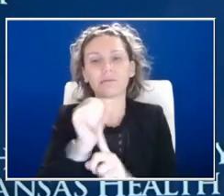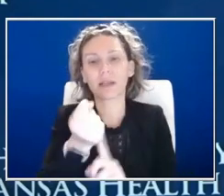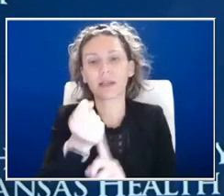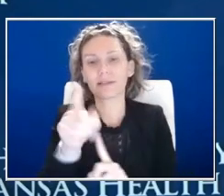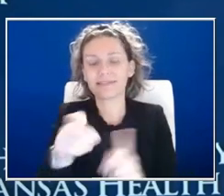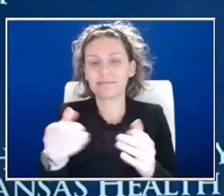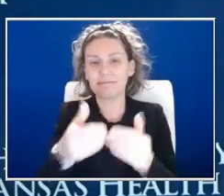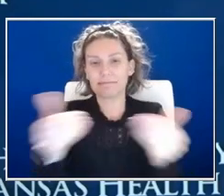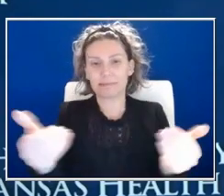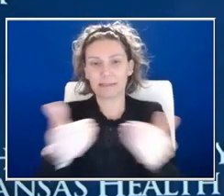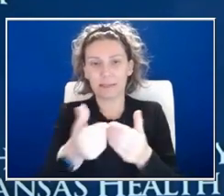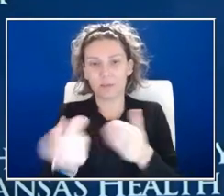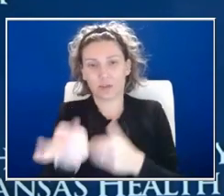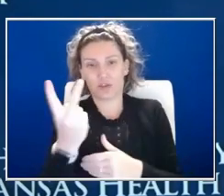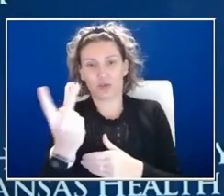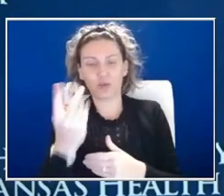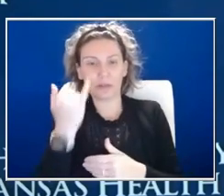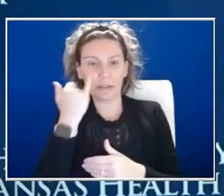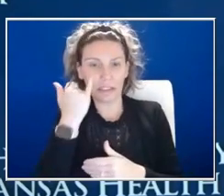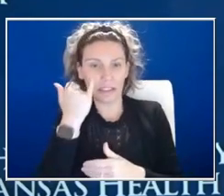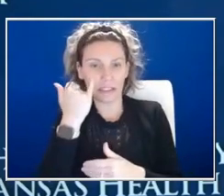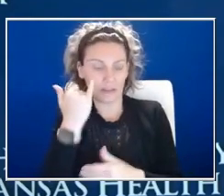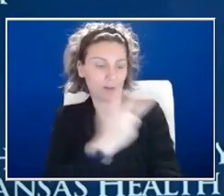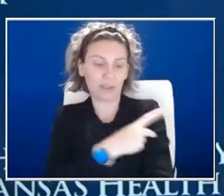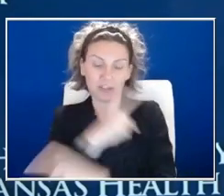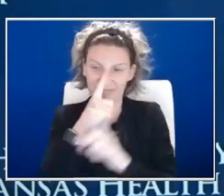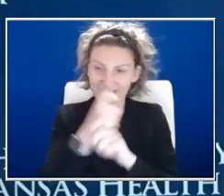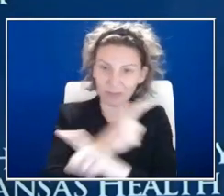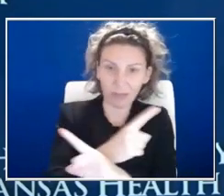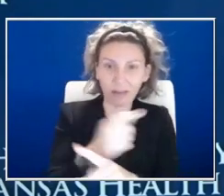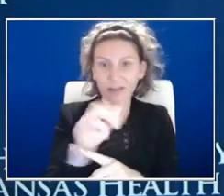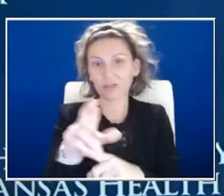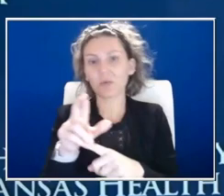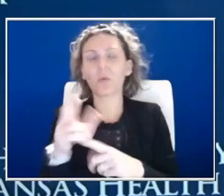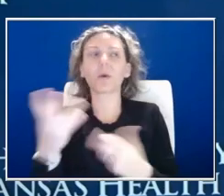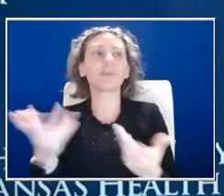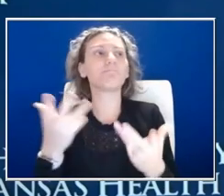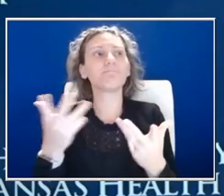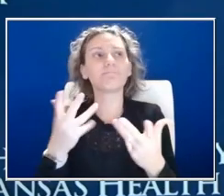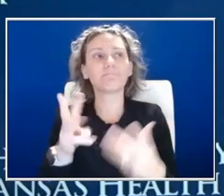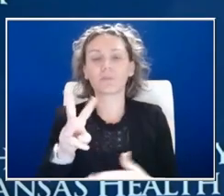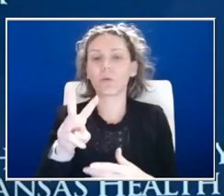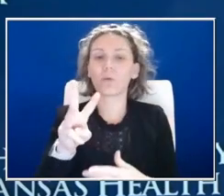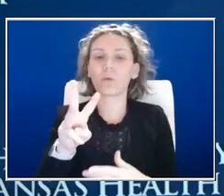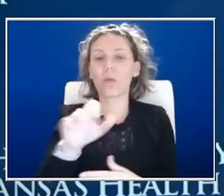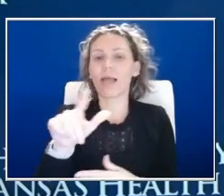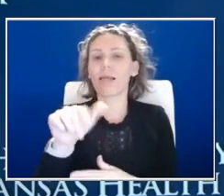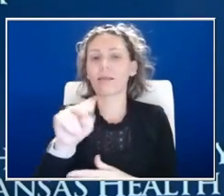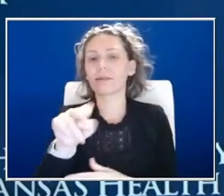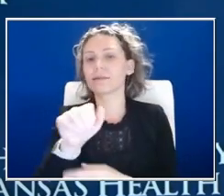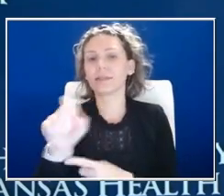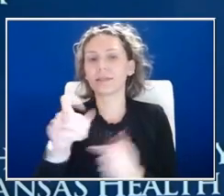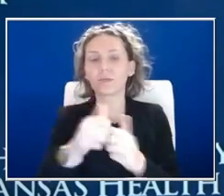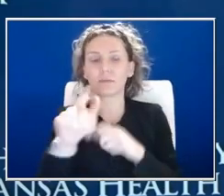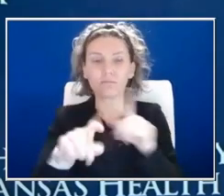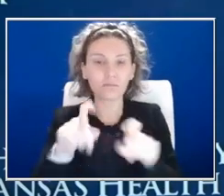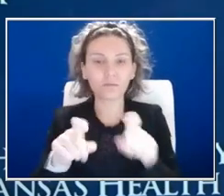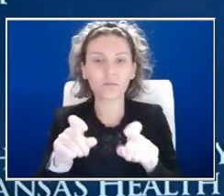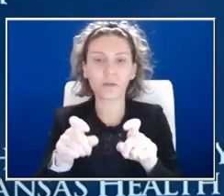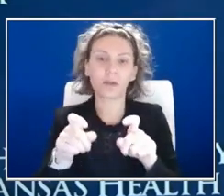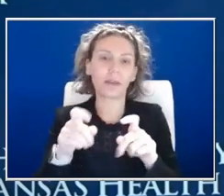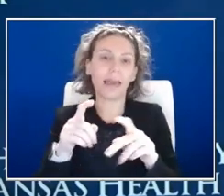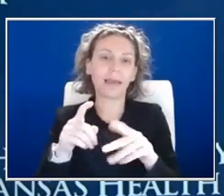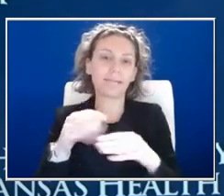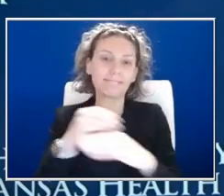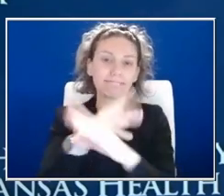two visits if a patient's very complex, or we do the wellness visit, the questionnaire over like a telehealth, and then we get somebody